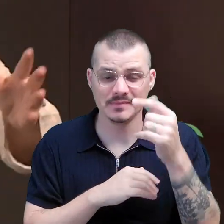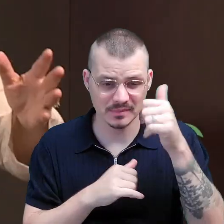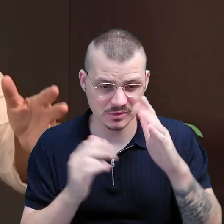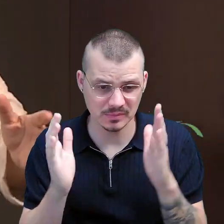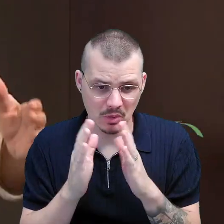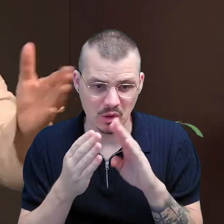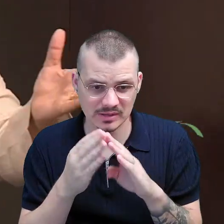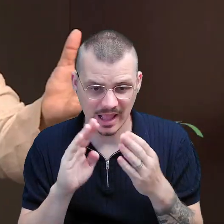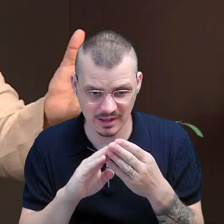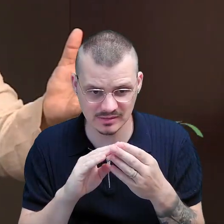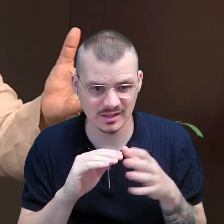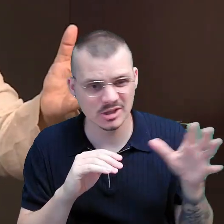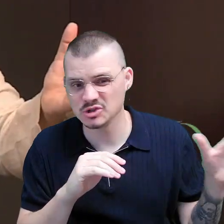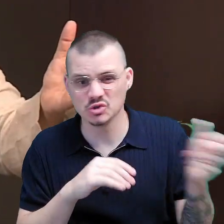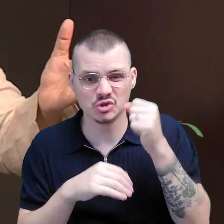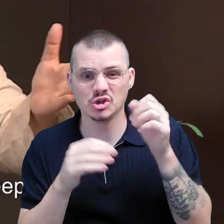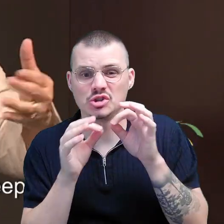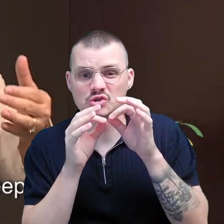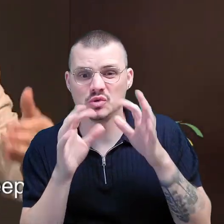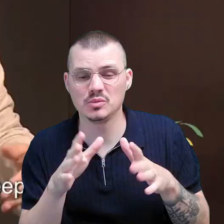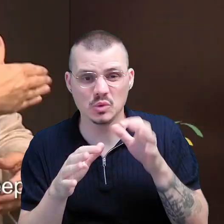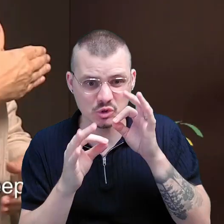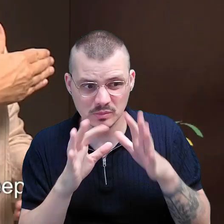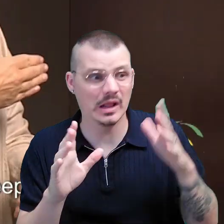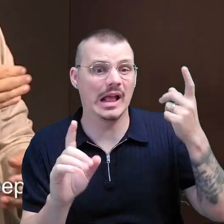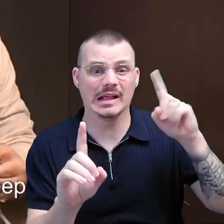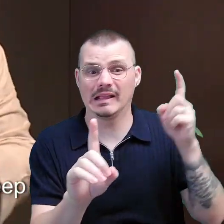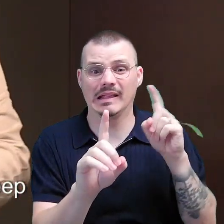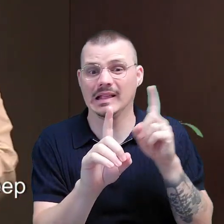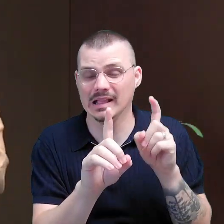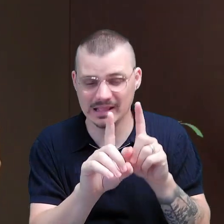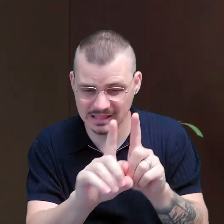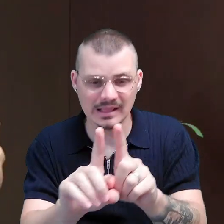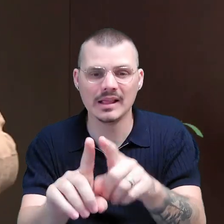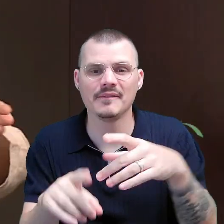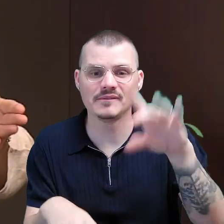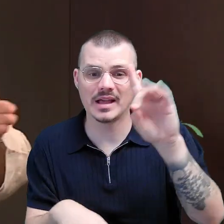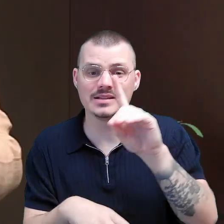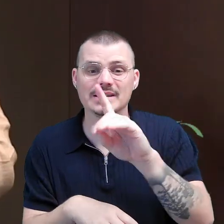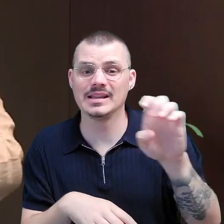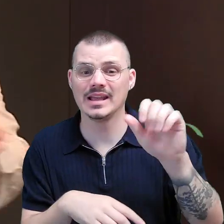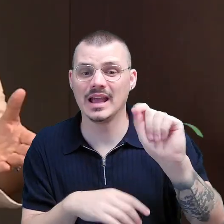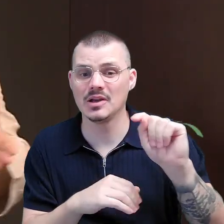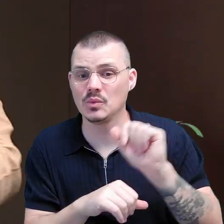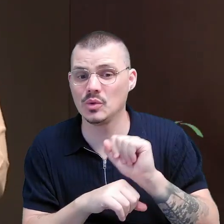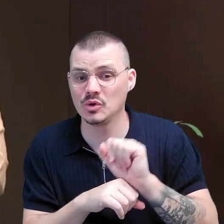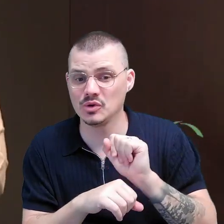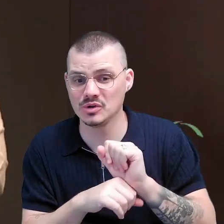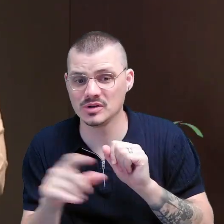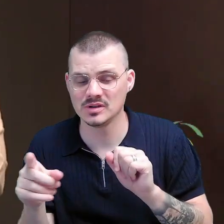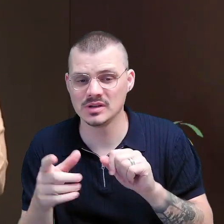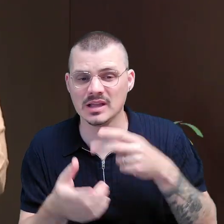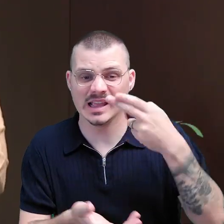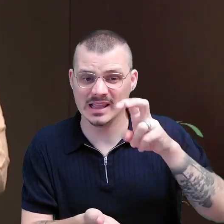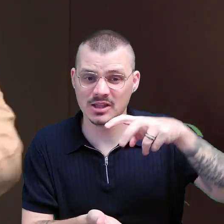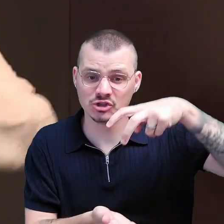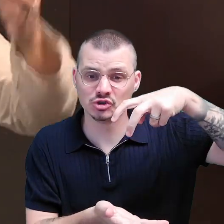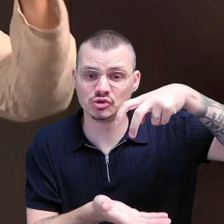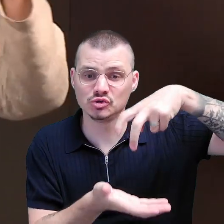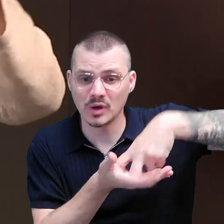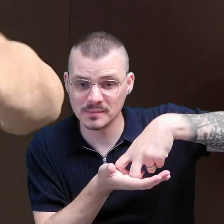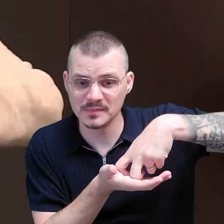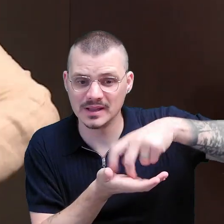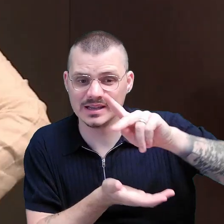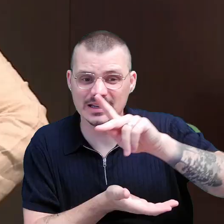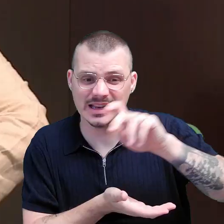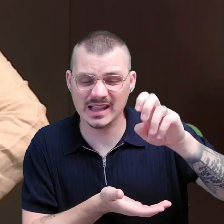running across town, it's a small town, took an interpreter who could barely keep up, found Dee at her job,